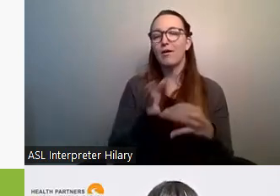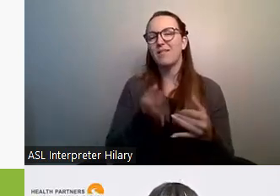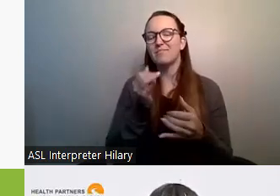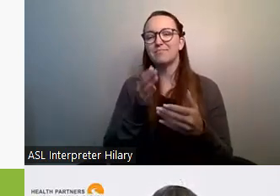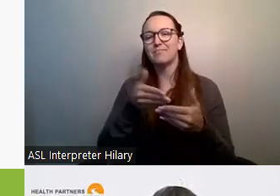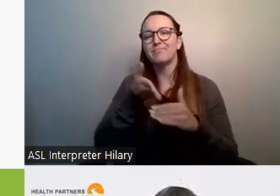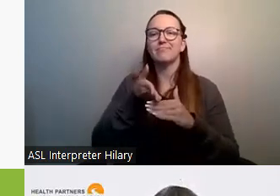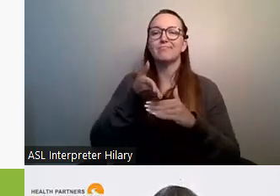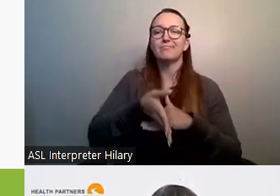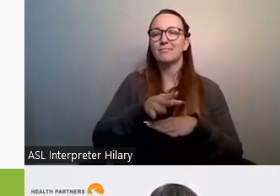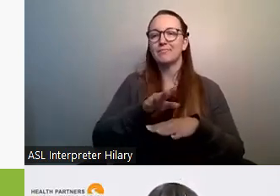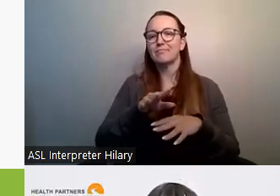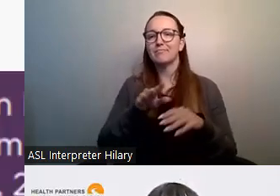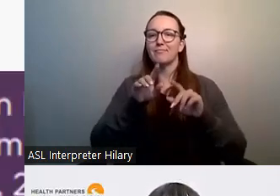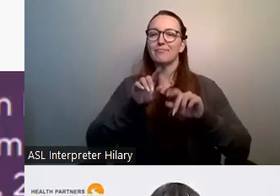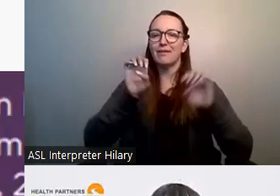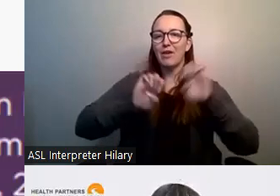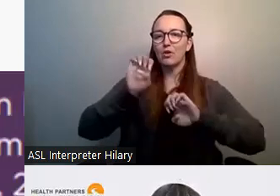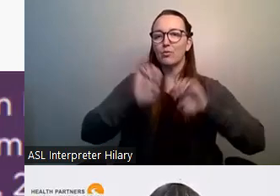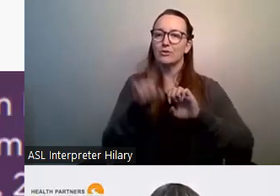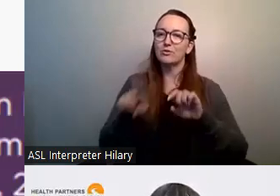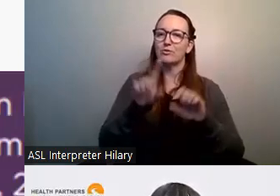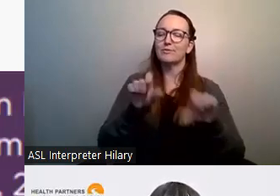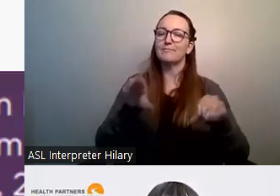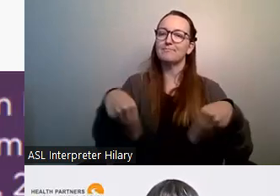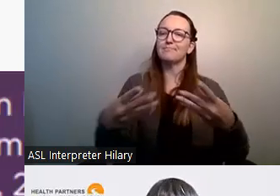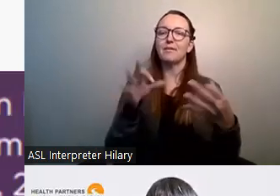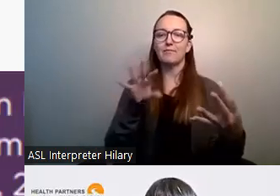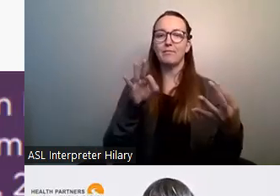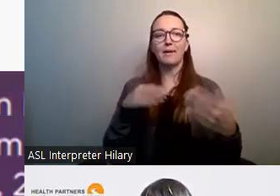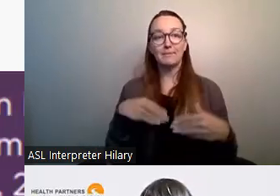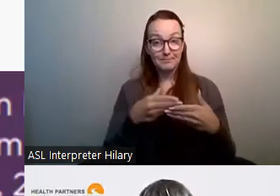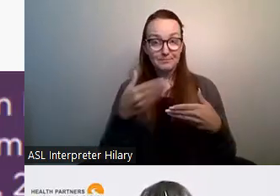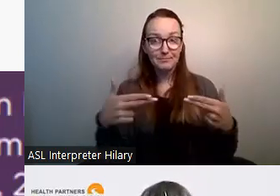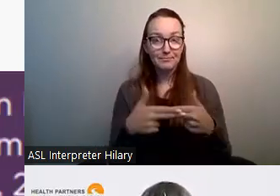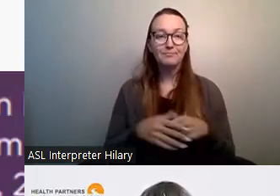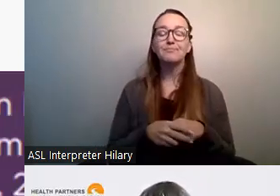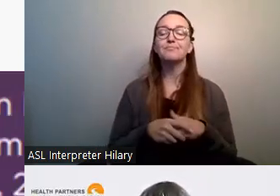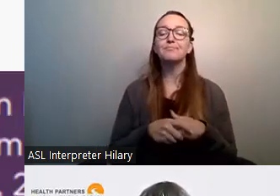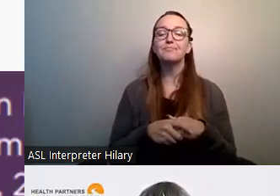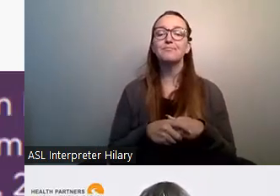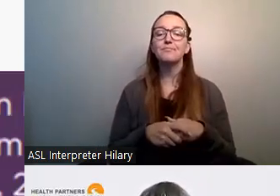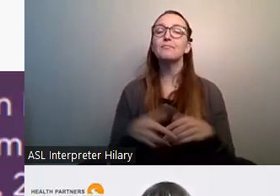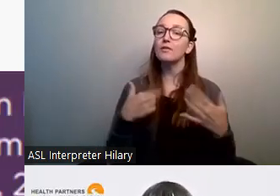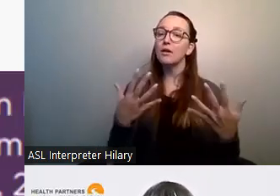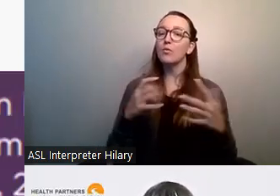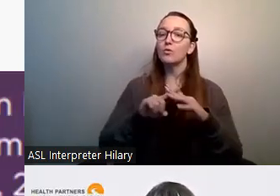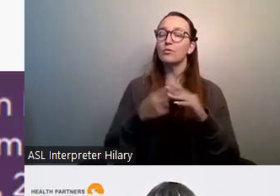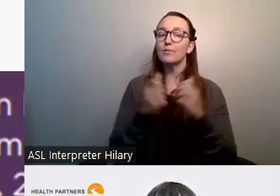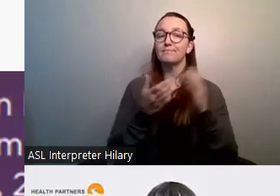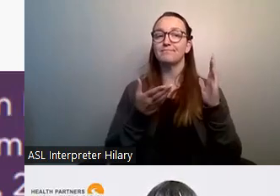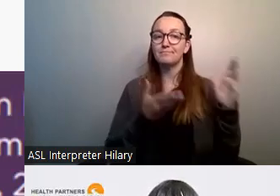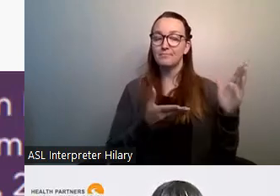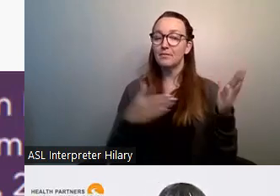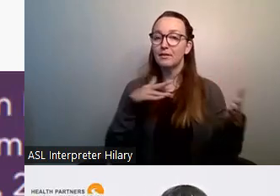can give us any of your feedback. Next slide, please. So I want to start here with this study conducted